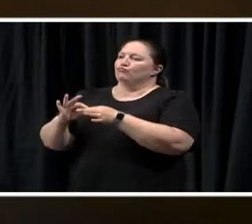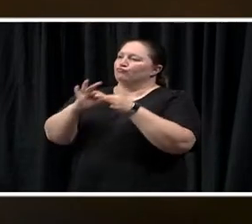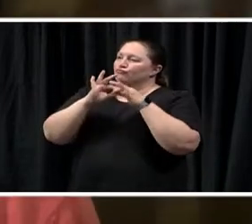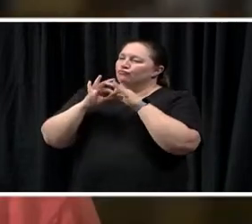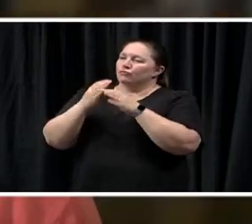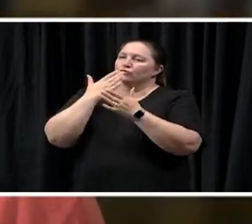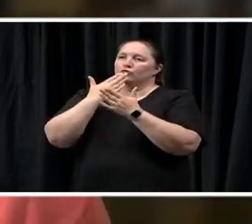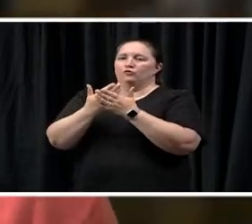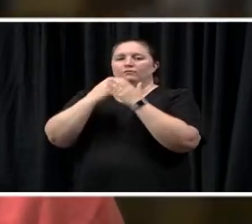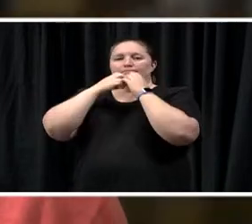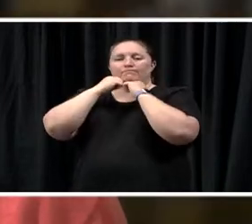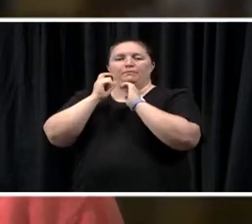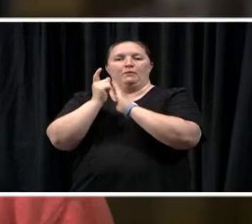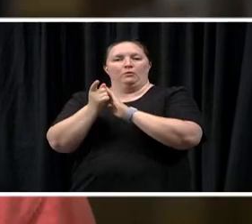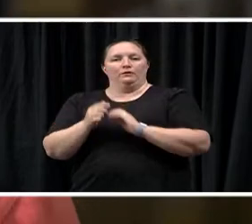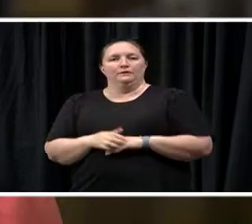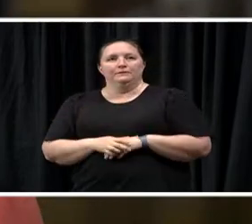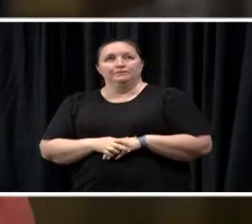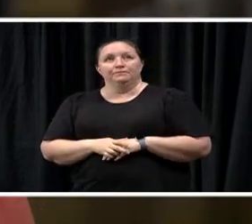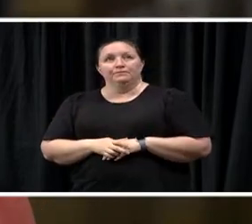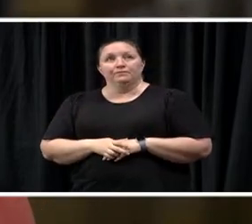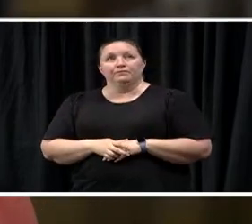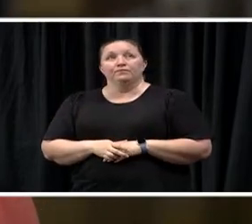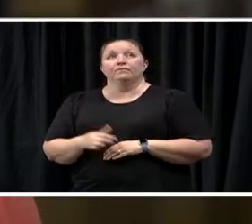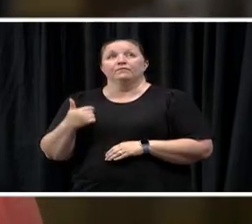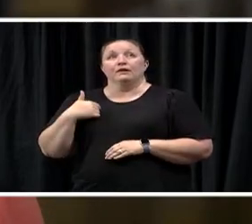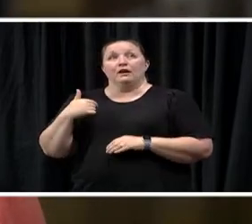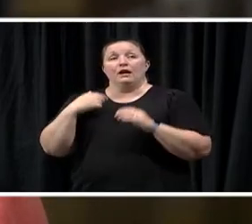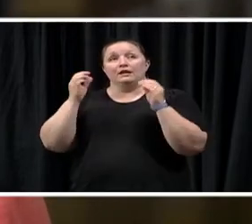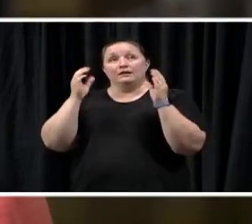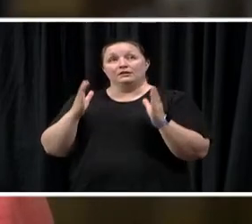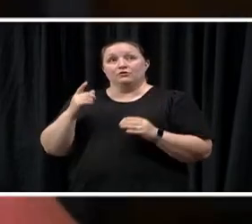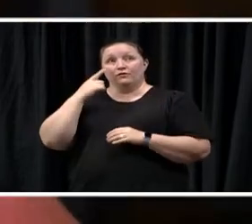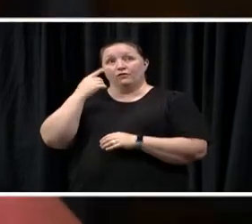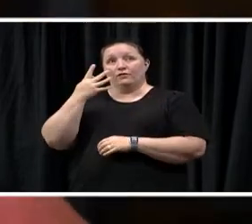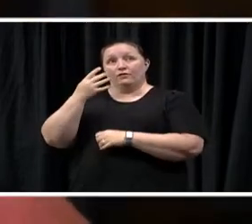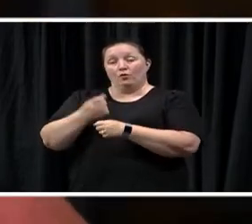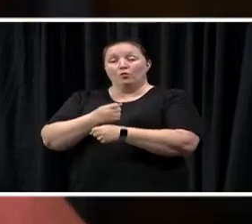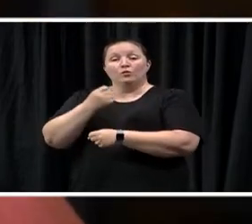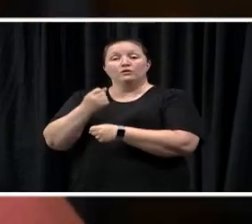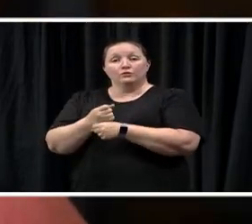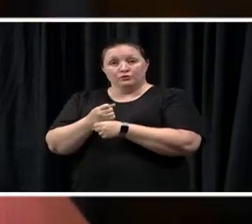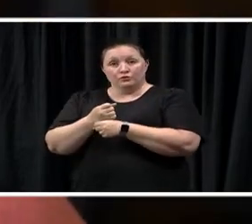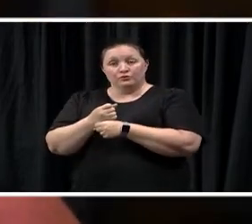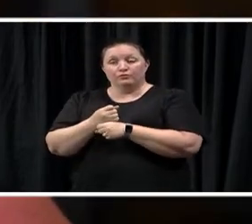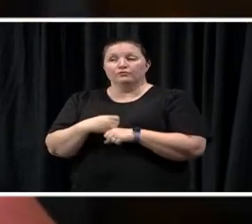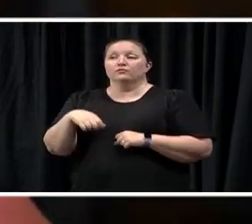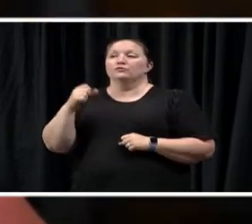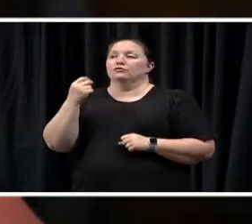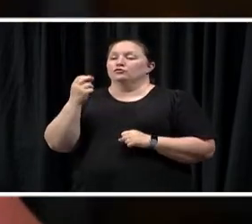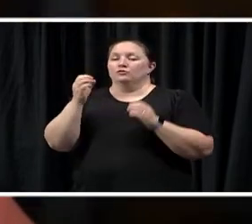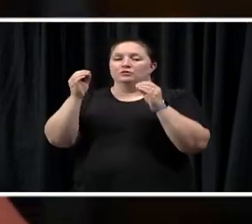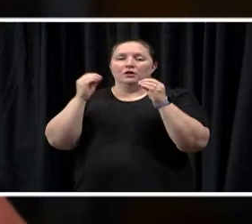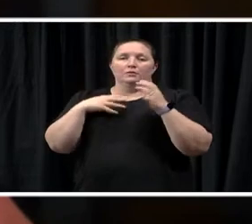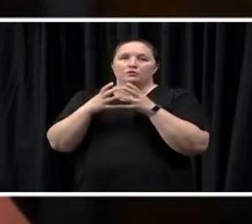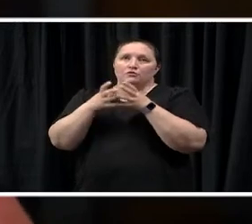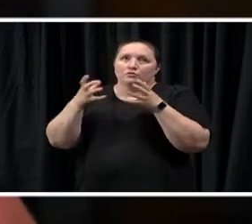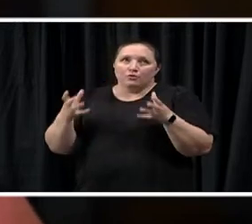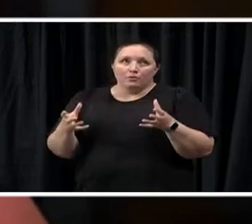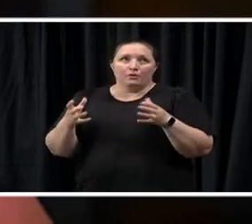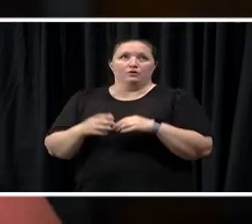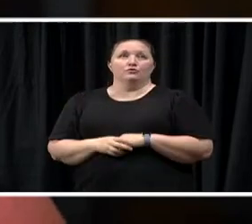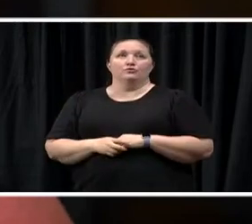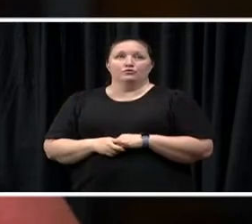moment together. I've had a teacher for 4 years, Ms. Wurzler. Ms. Wurzler, she's taught me so much about like the real